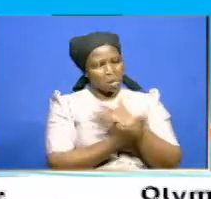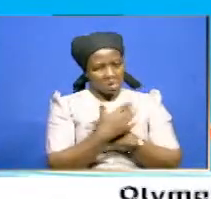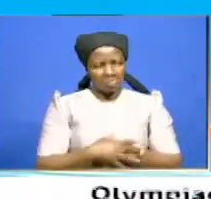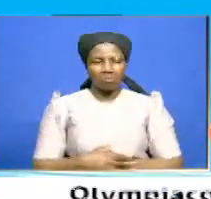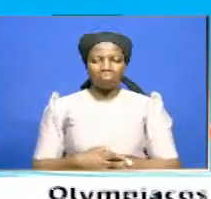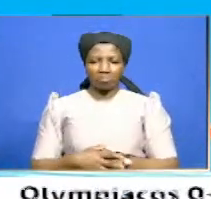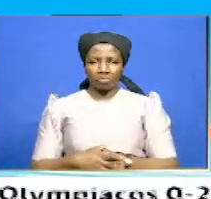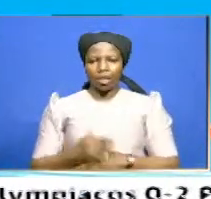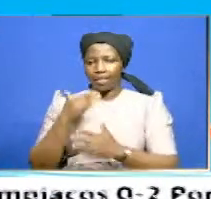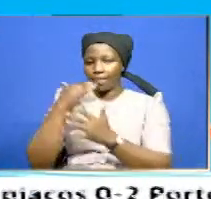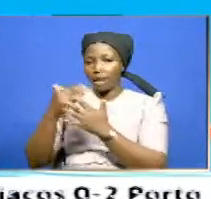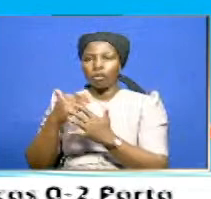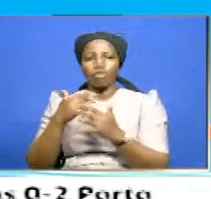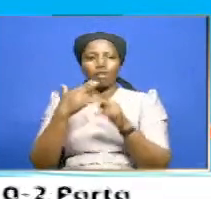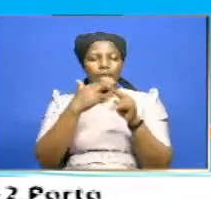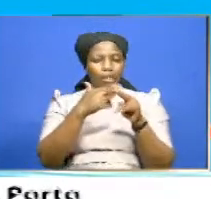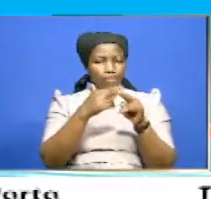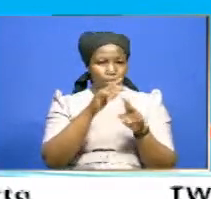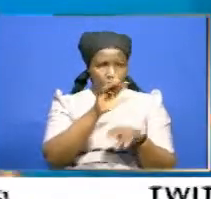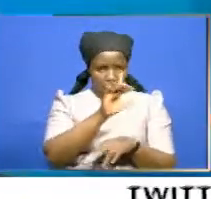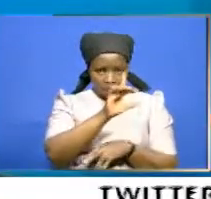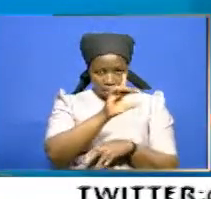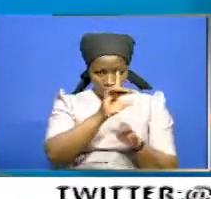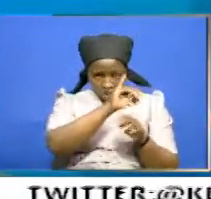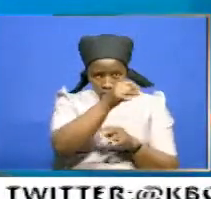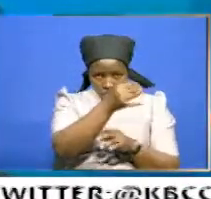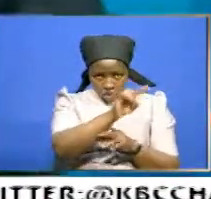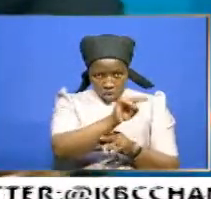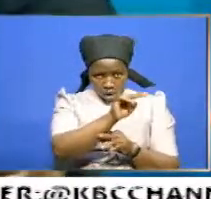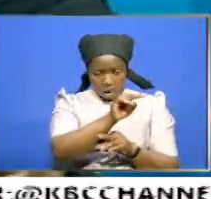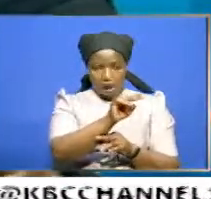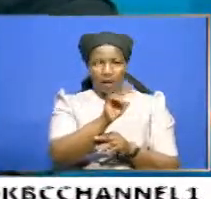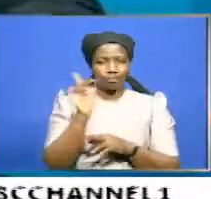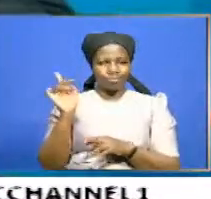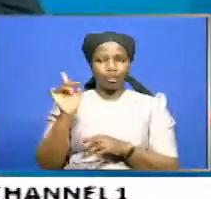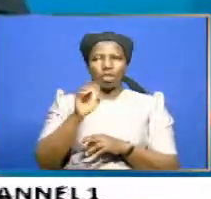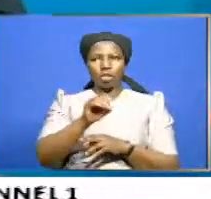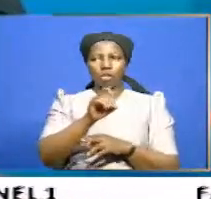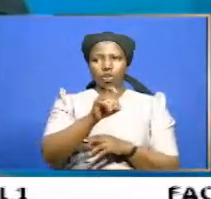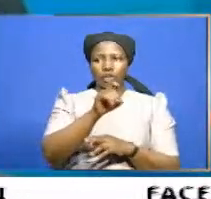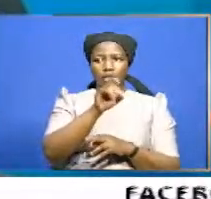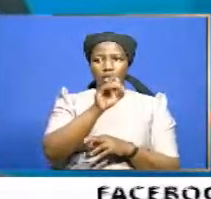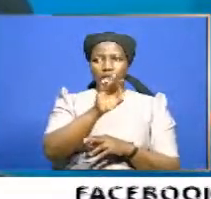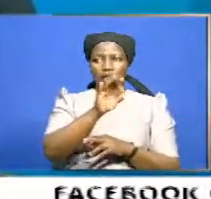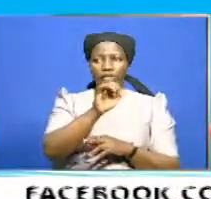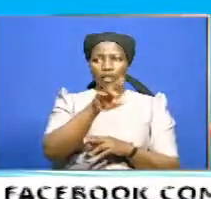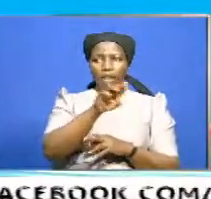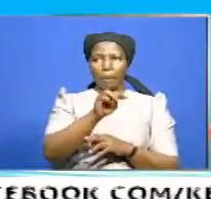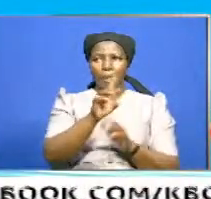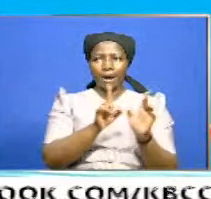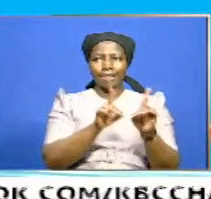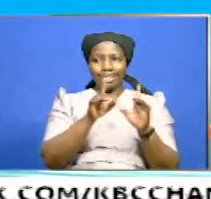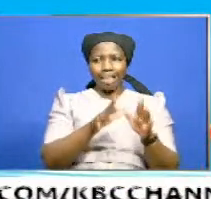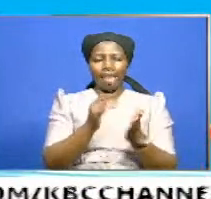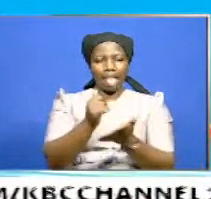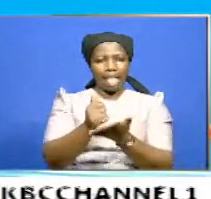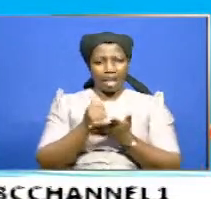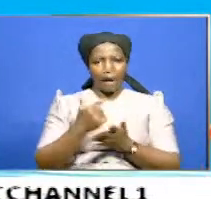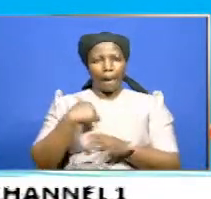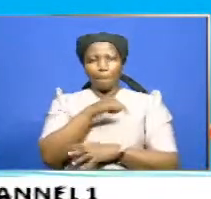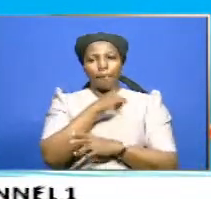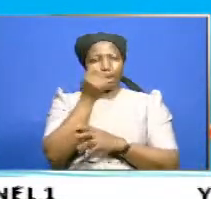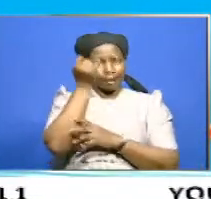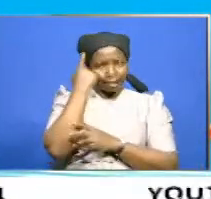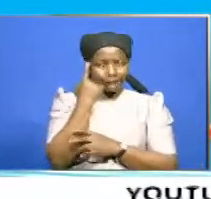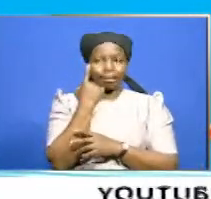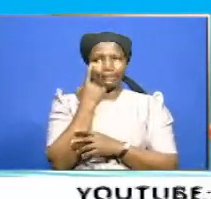Well, Dr. John Kitui is the country director for Oxfam, joining us here to help us understand, since they started the implementation of